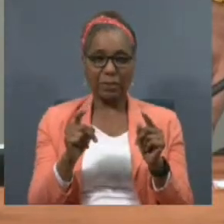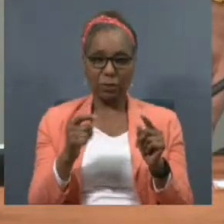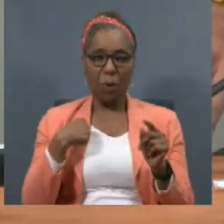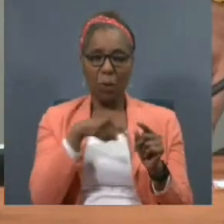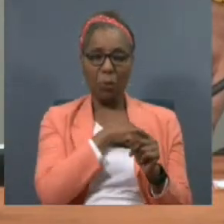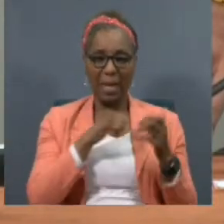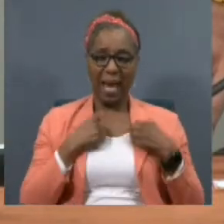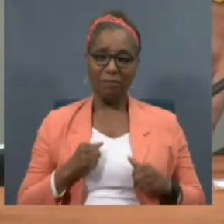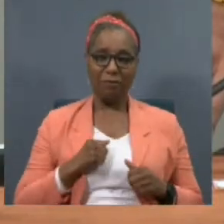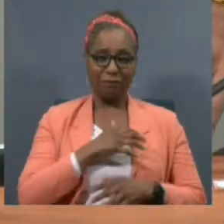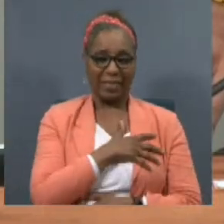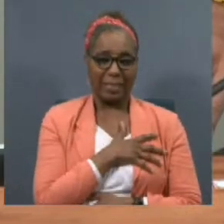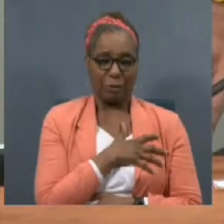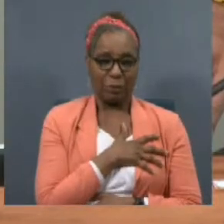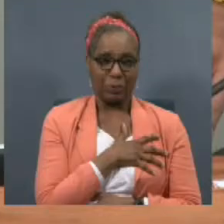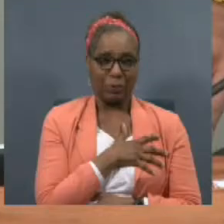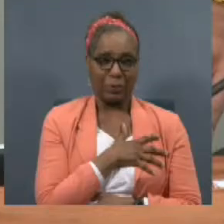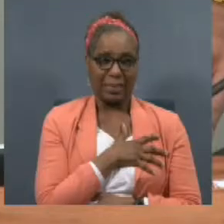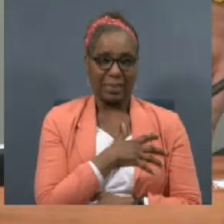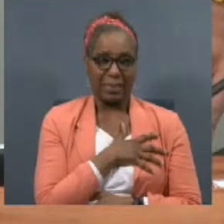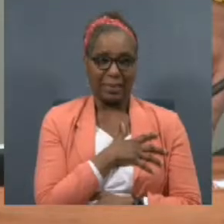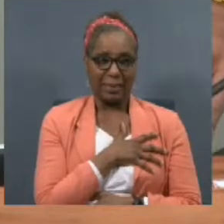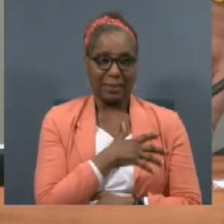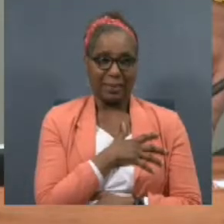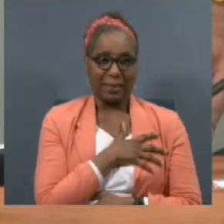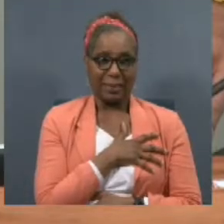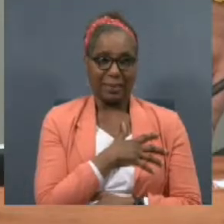level into